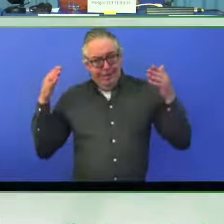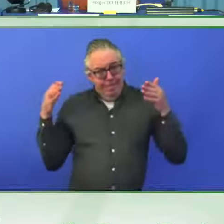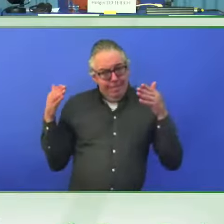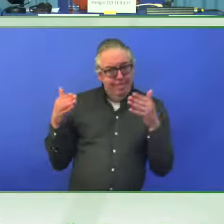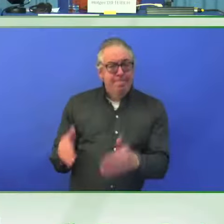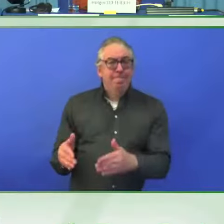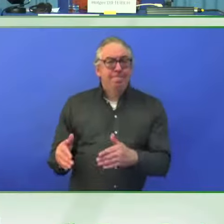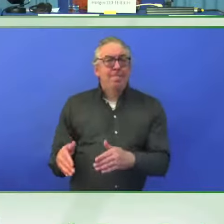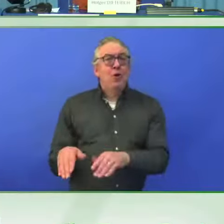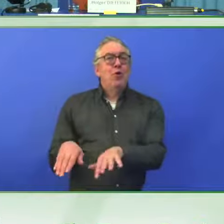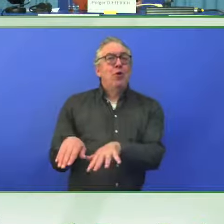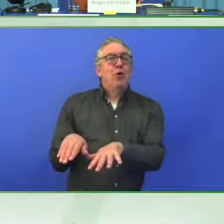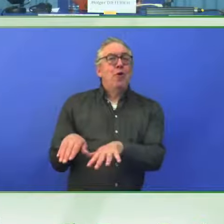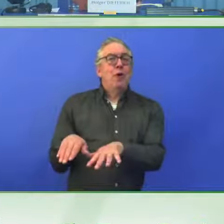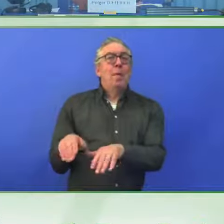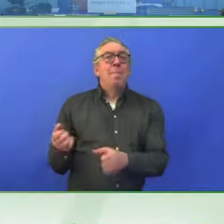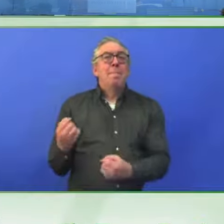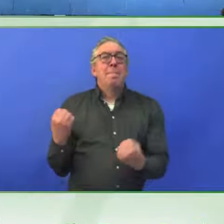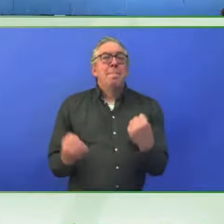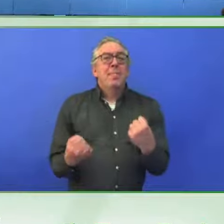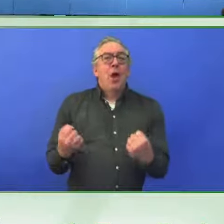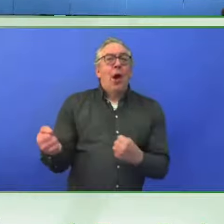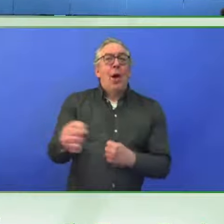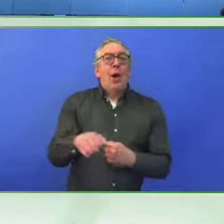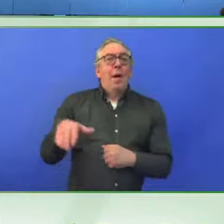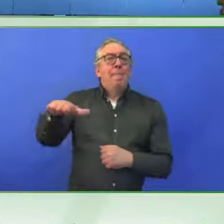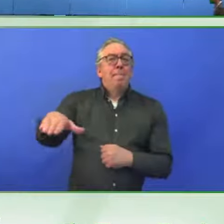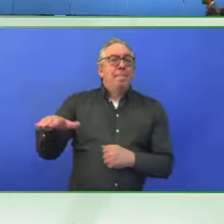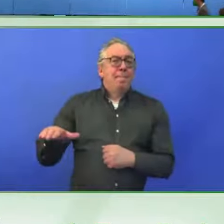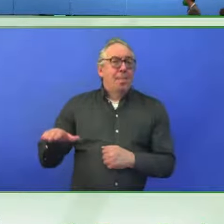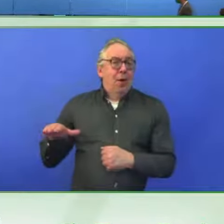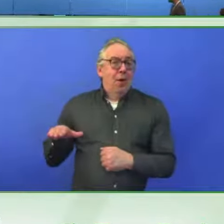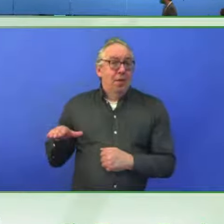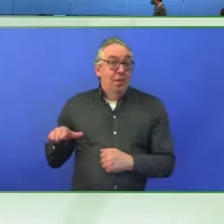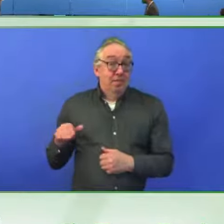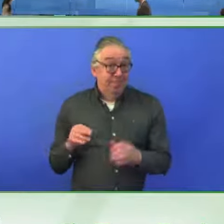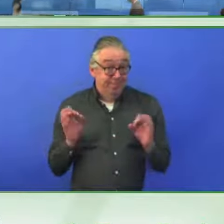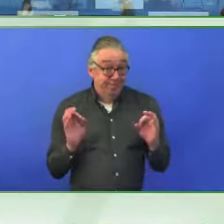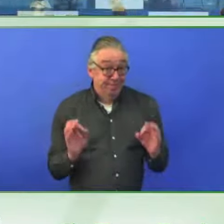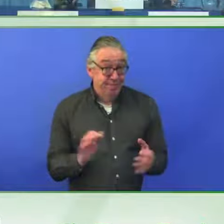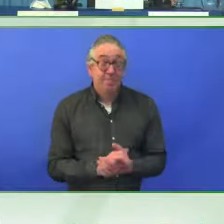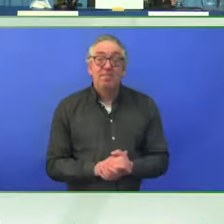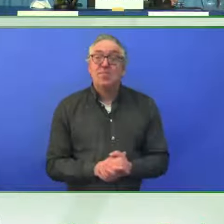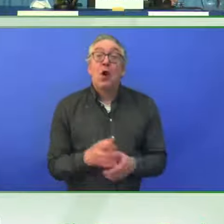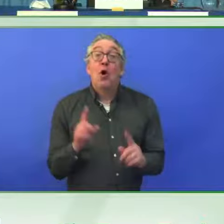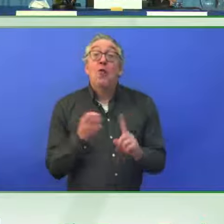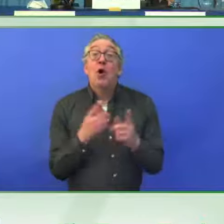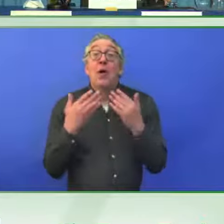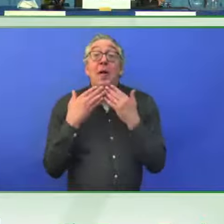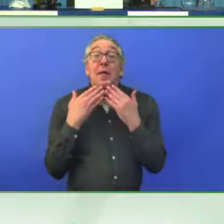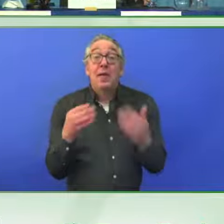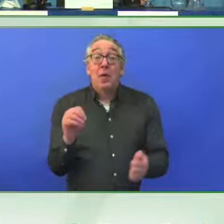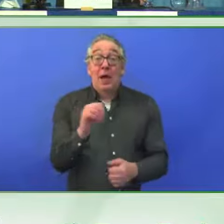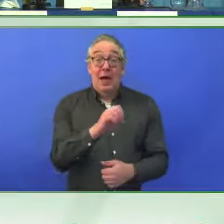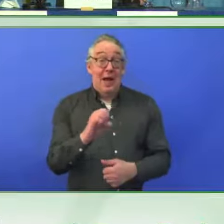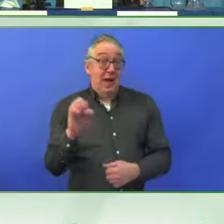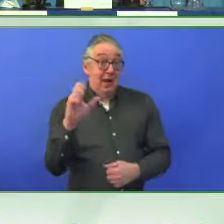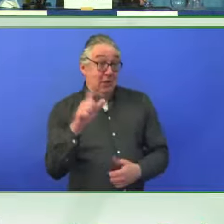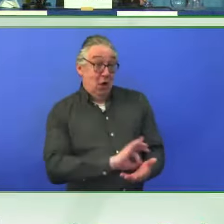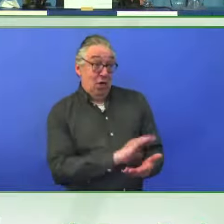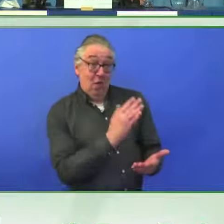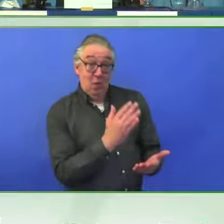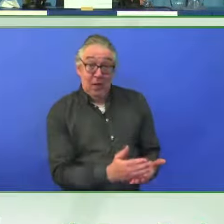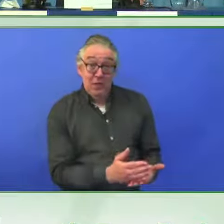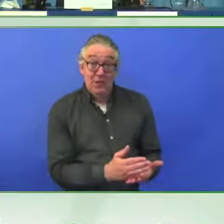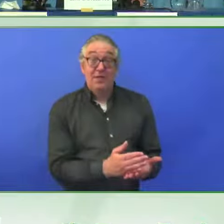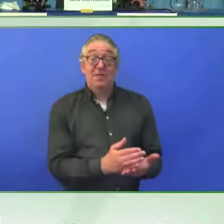for the introduction. And first of all, I want to thank all the organization, SL Foundation and Zero Project, for receiving and